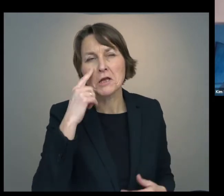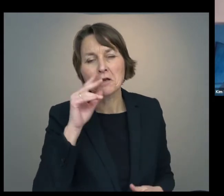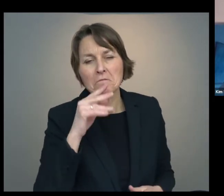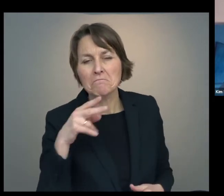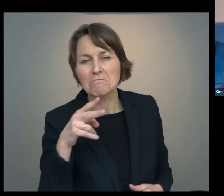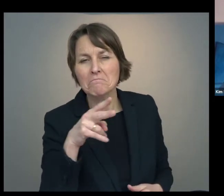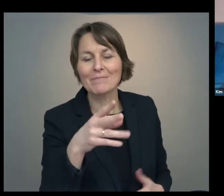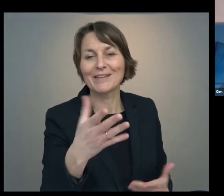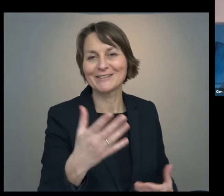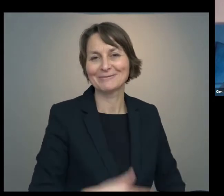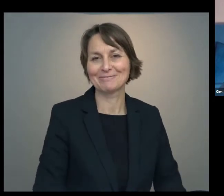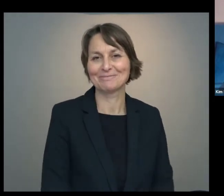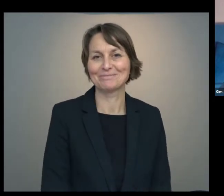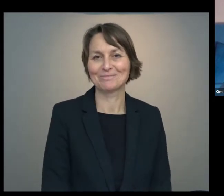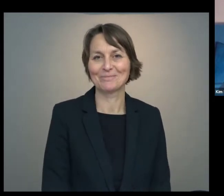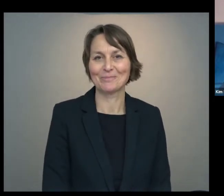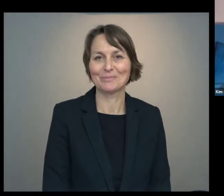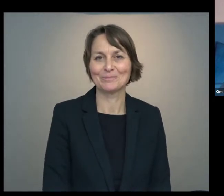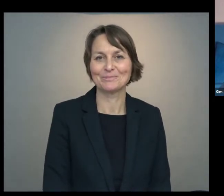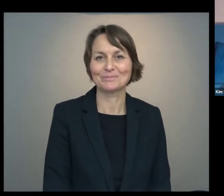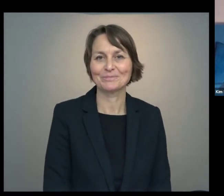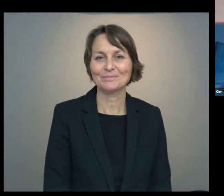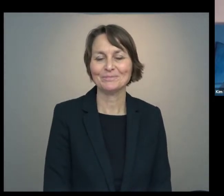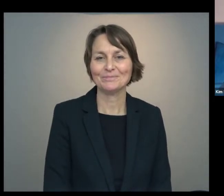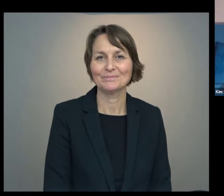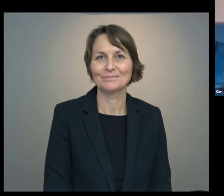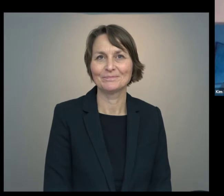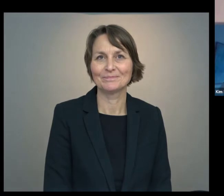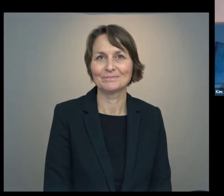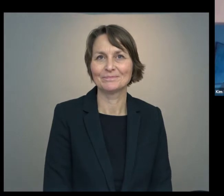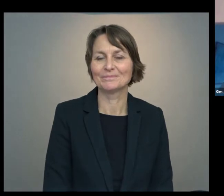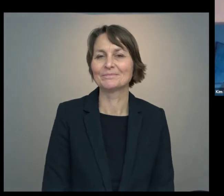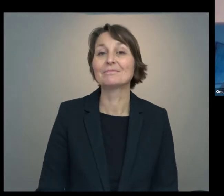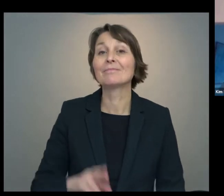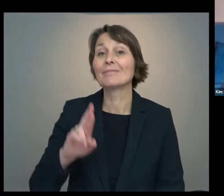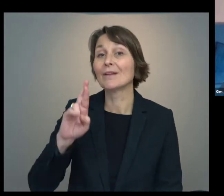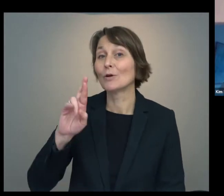direction we are working.